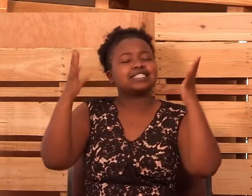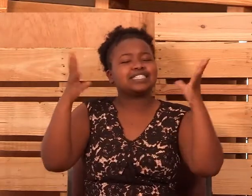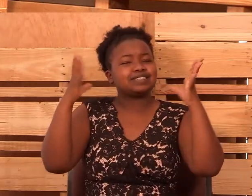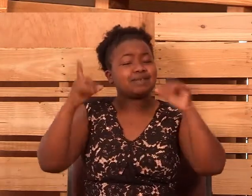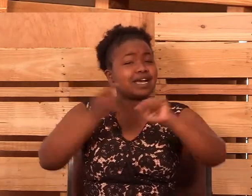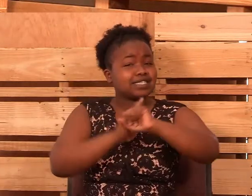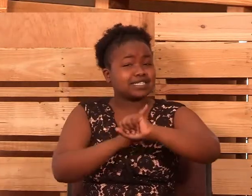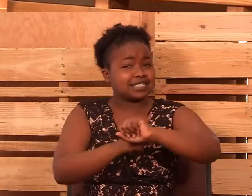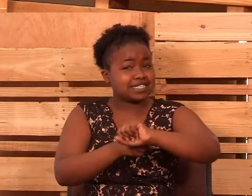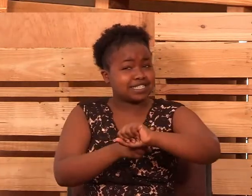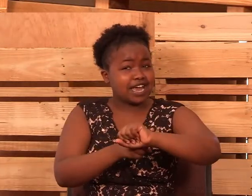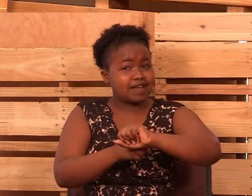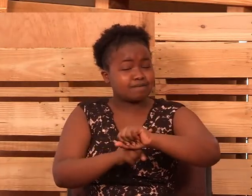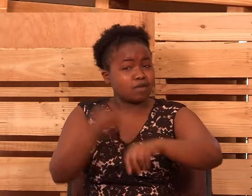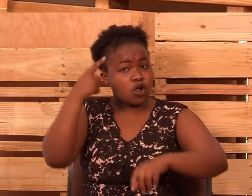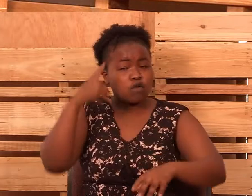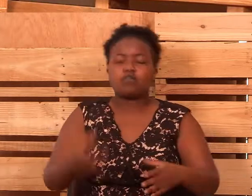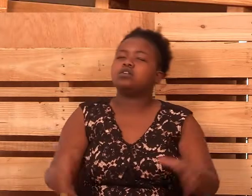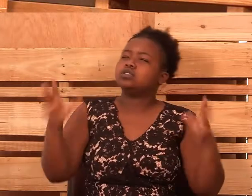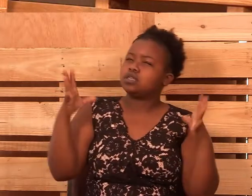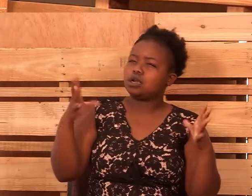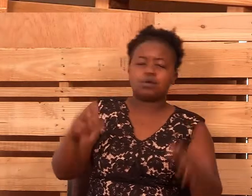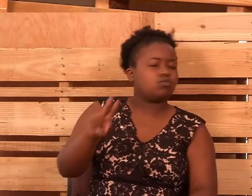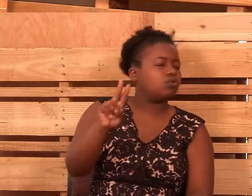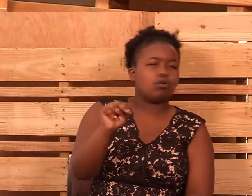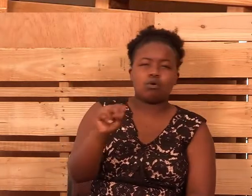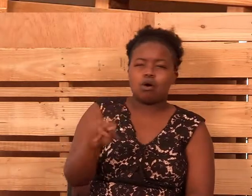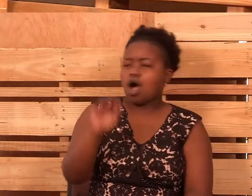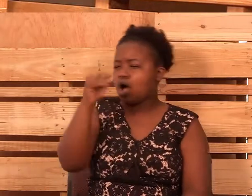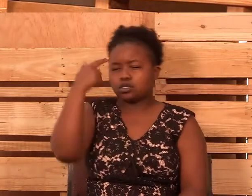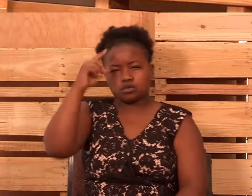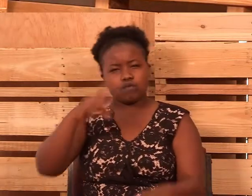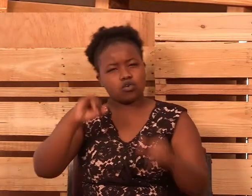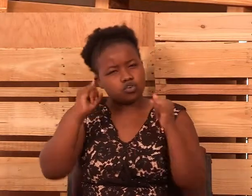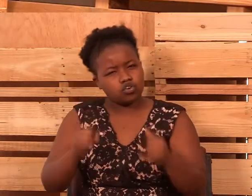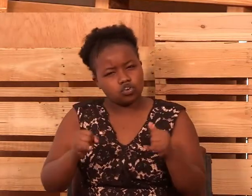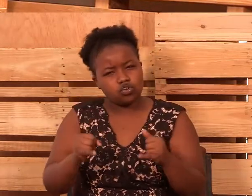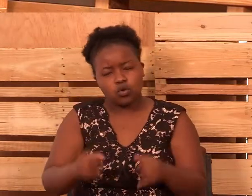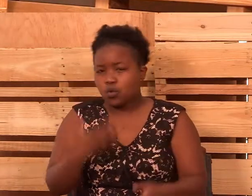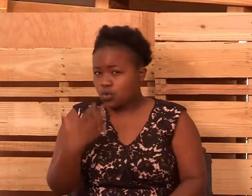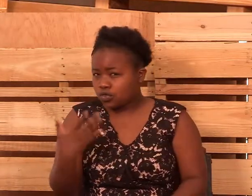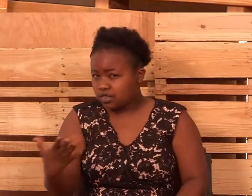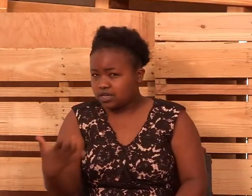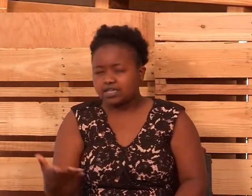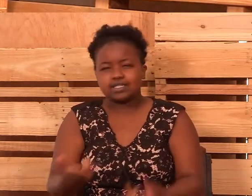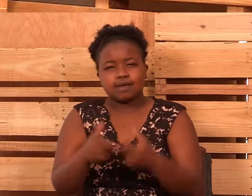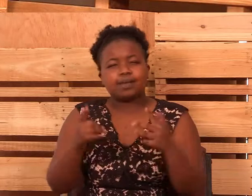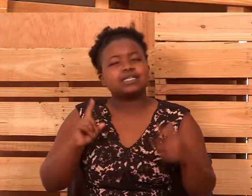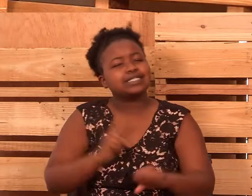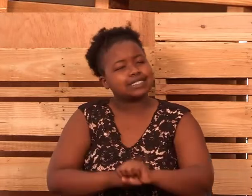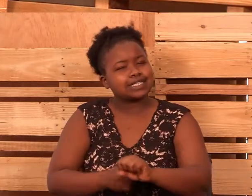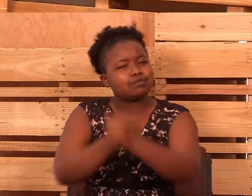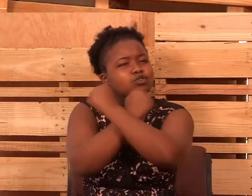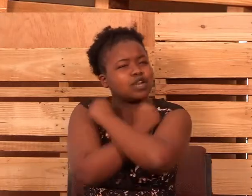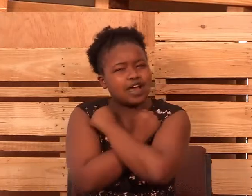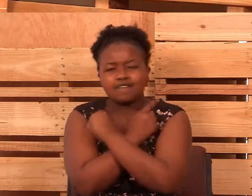to just celebrate, ask for new clothes, new toys. It's a time to love one another. It's a time to